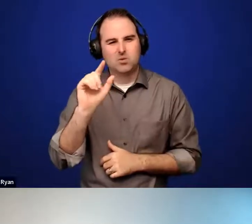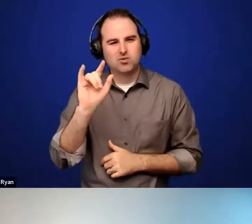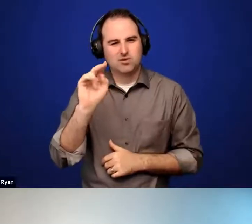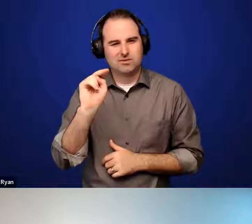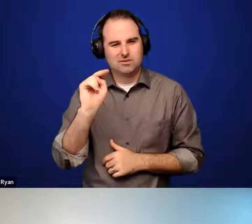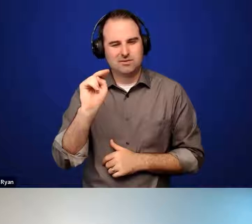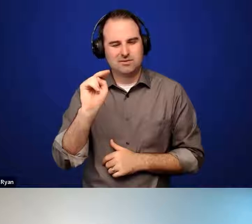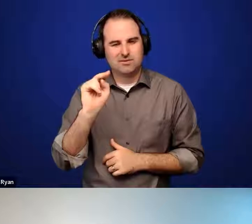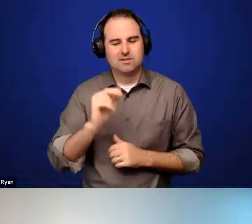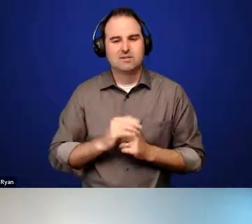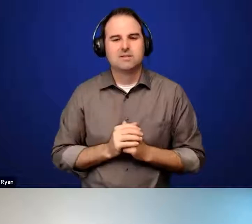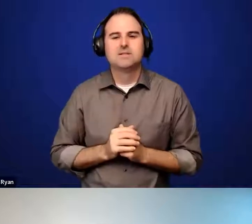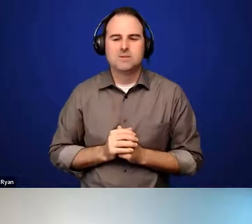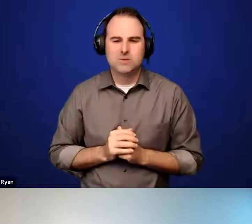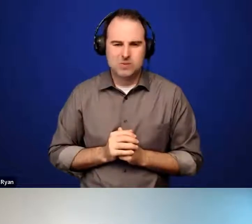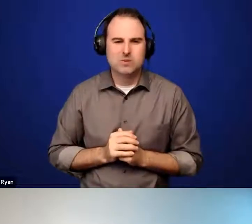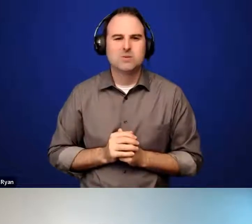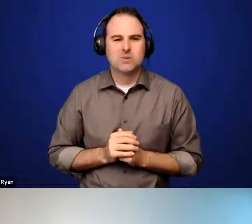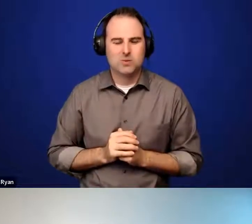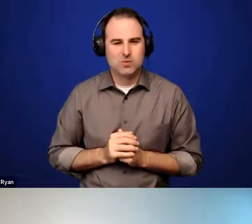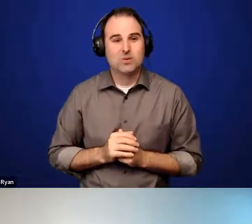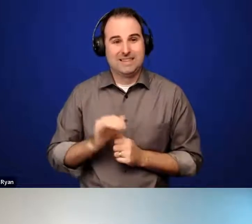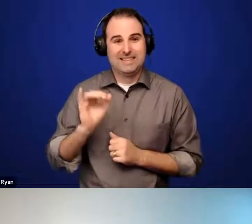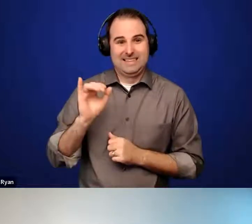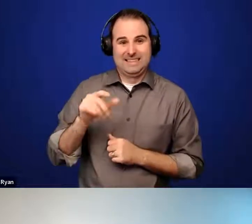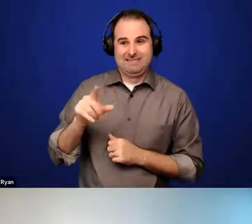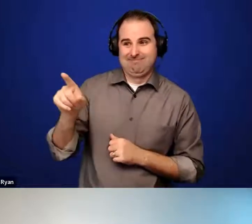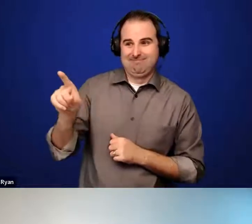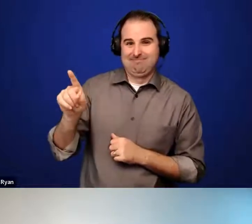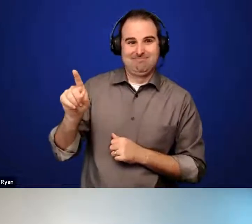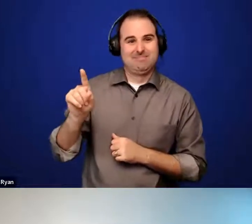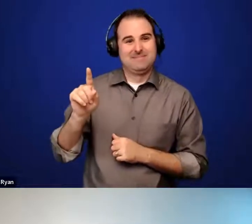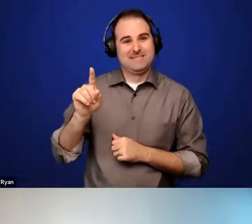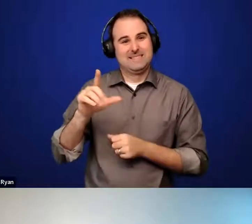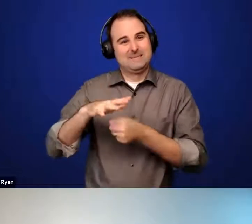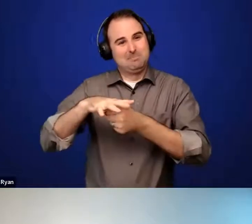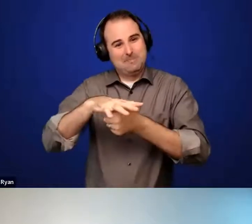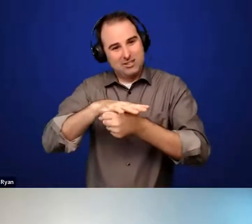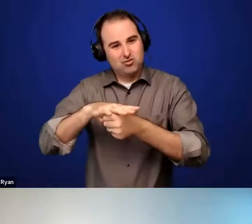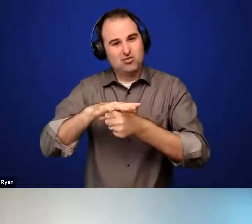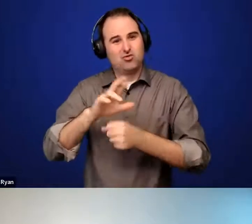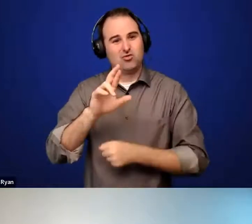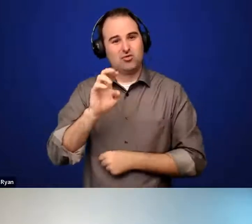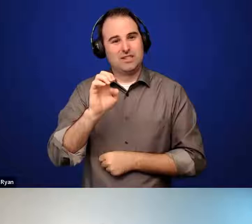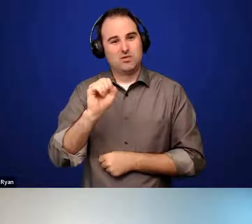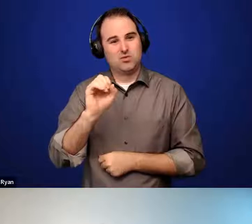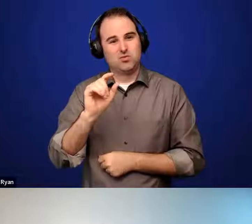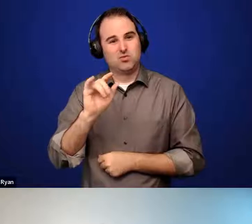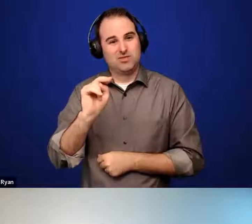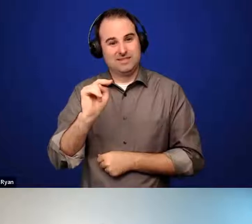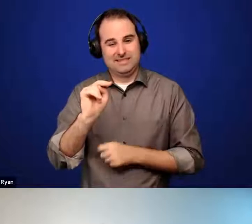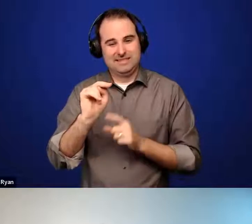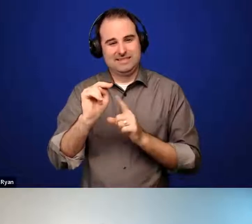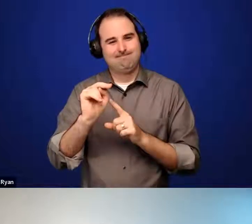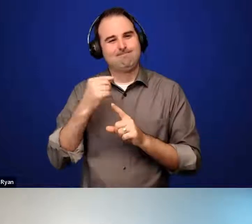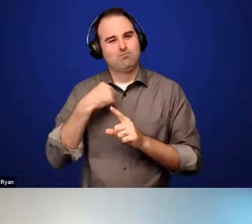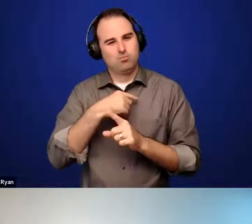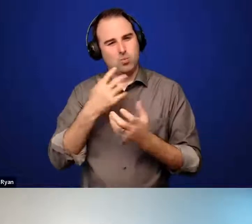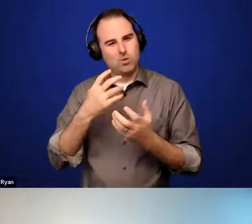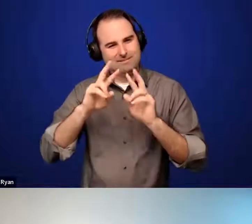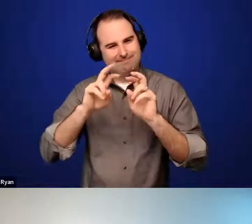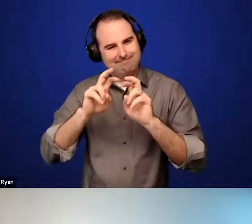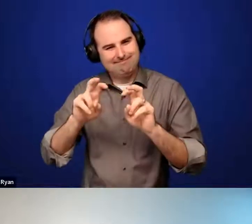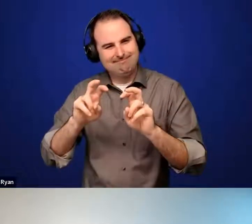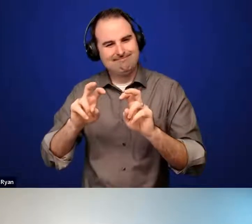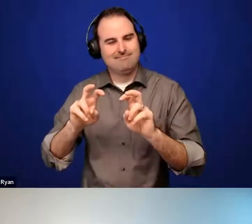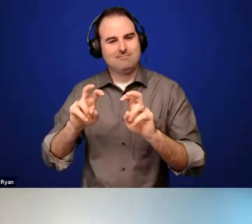solve this problem of spatial resolution, as we want to target households. And with a 10-kilometer resolution, it